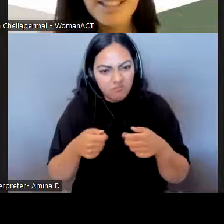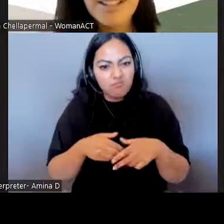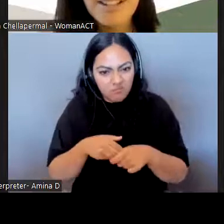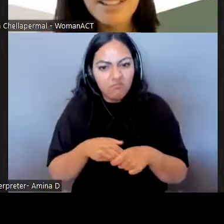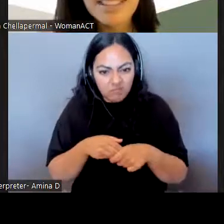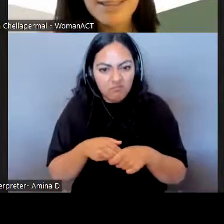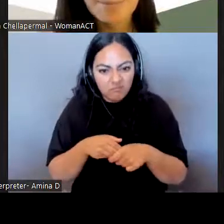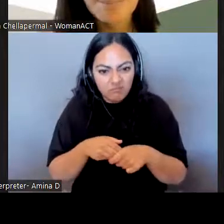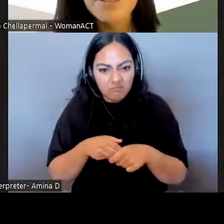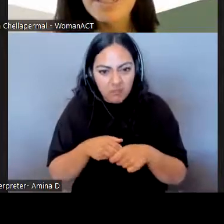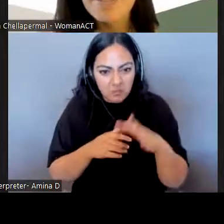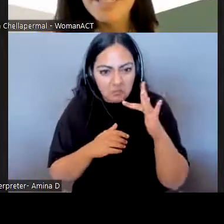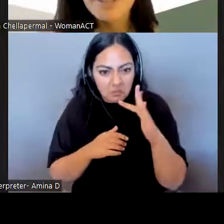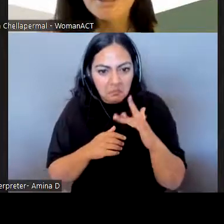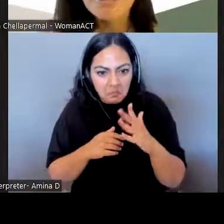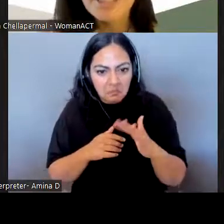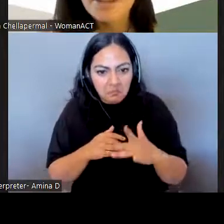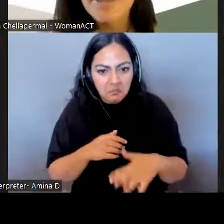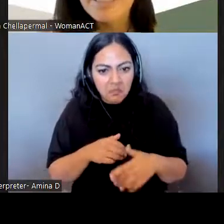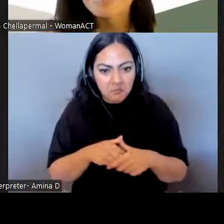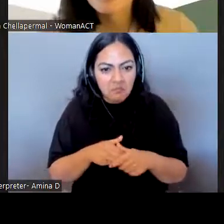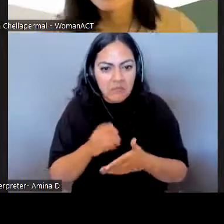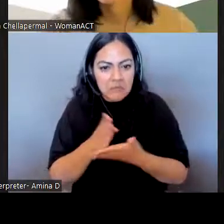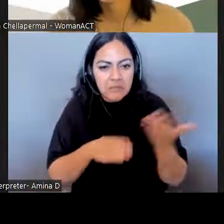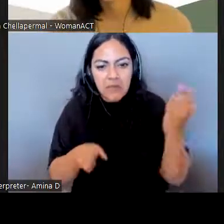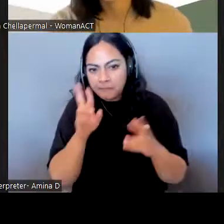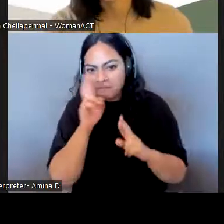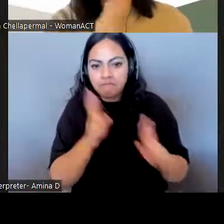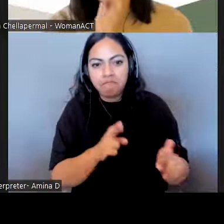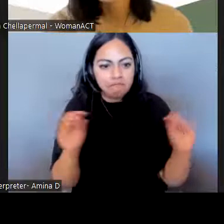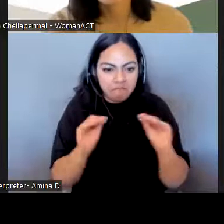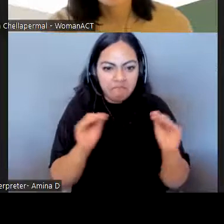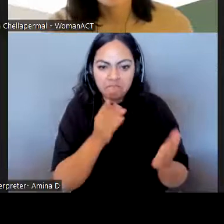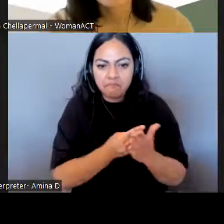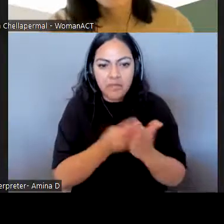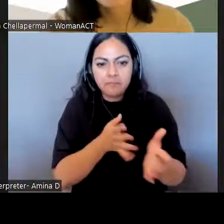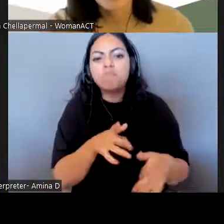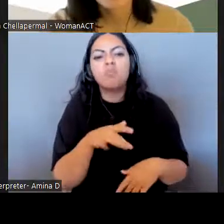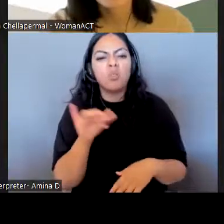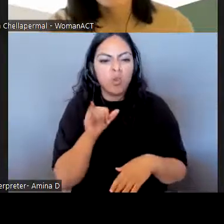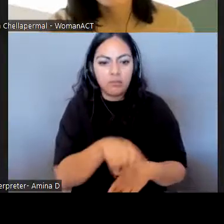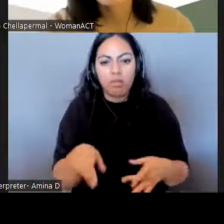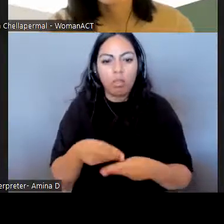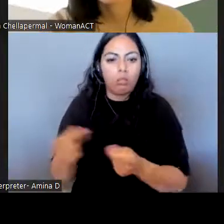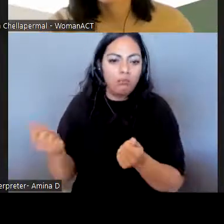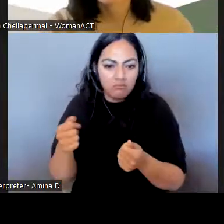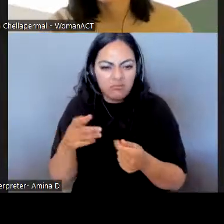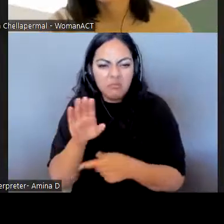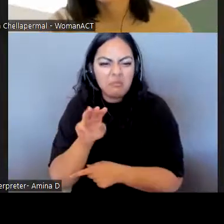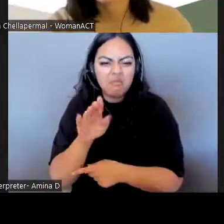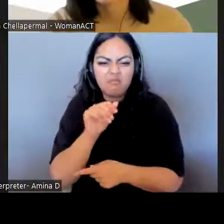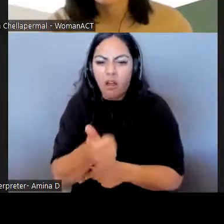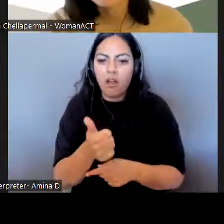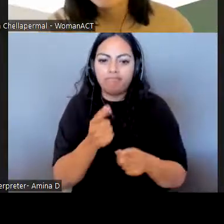Present not at all. There's some financial disrespect and financial mistreatment as well. So a bit of a range, but mostly financial abuse and by